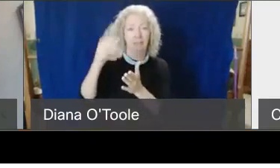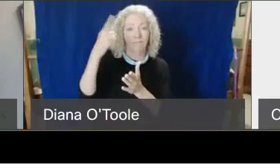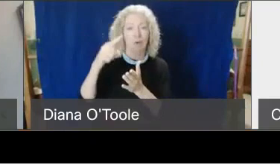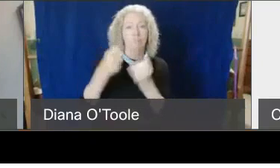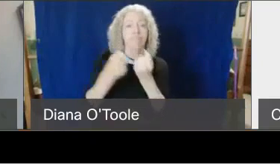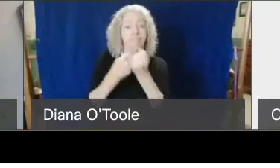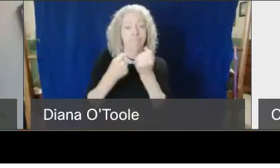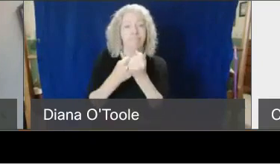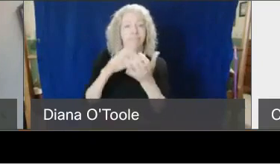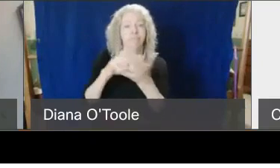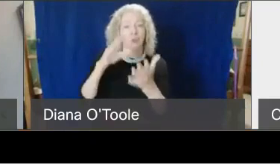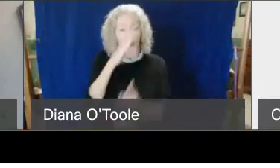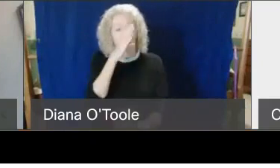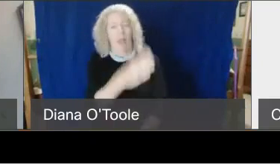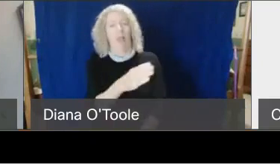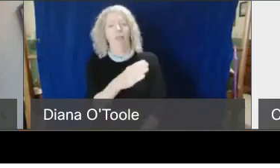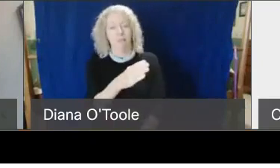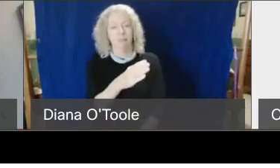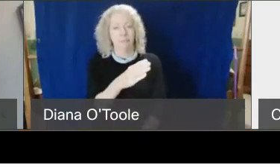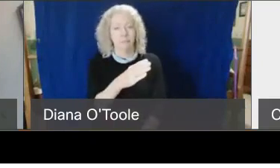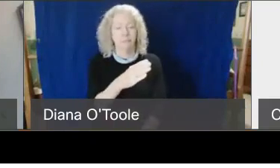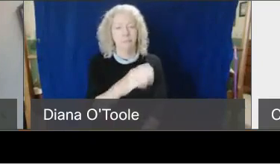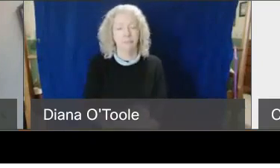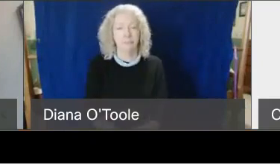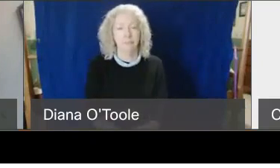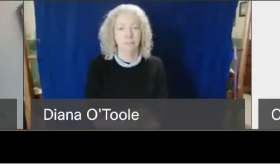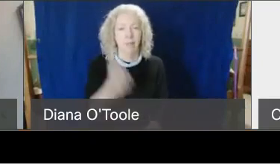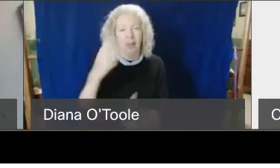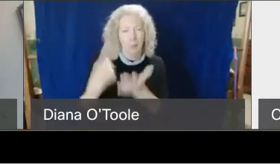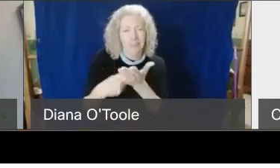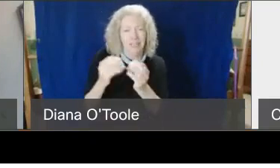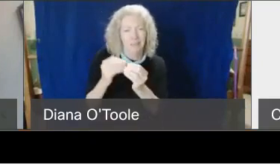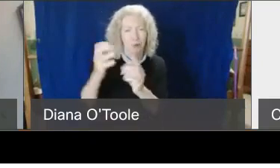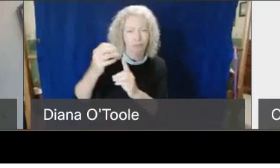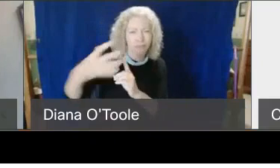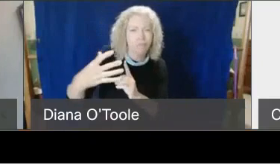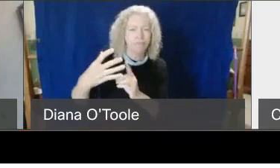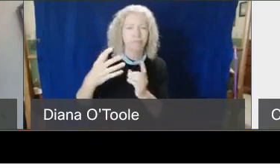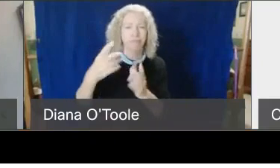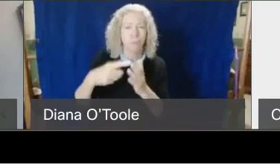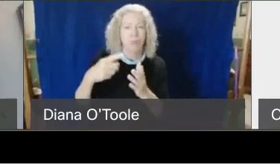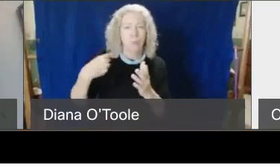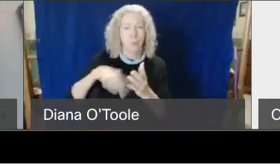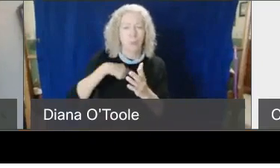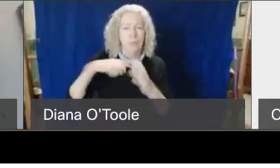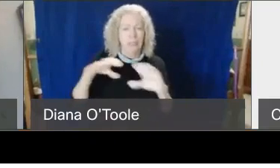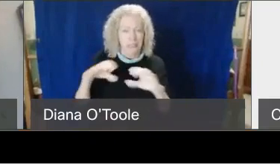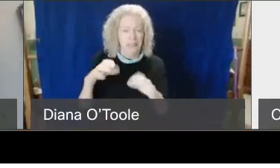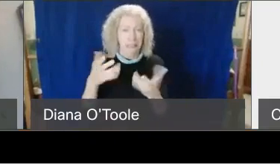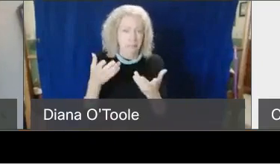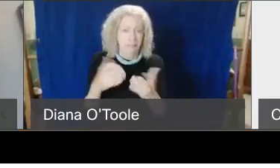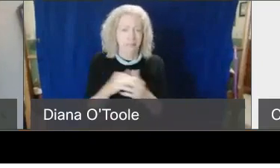students directly. I want to talk about, I'll talk a little bit about that in just a minute and how that worked and how it continues to work for